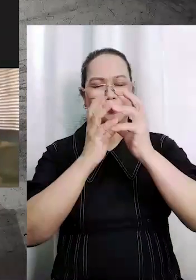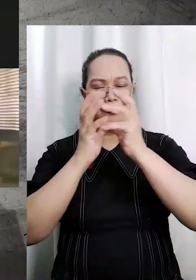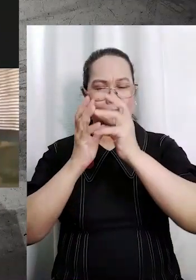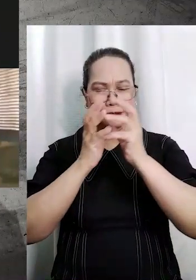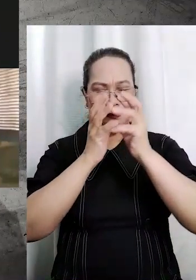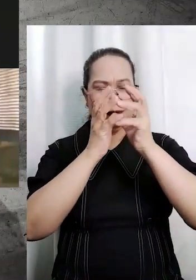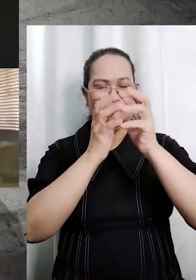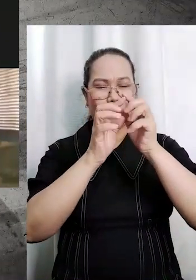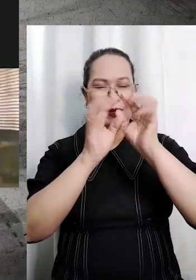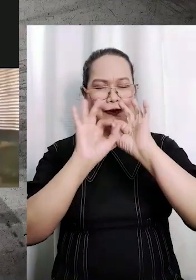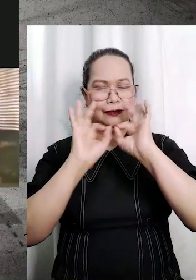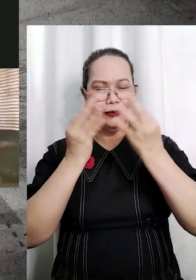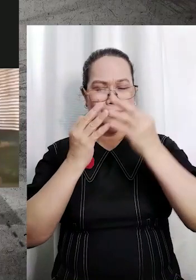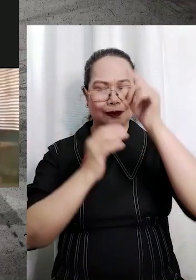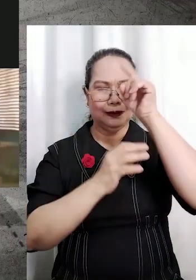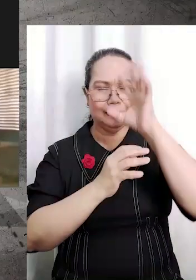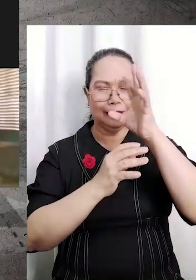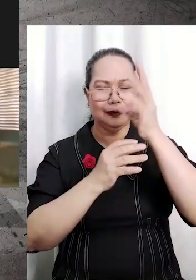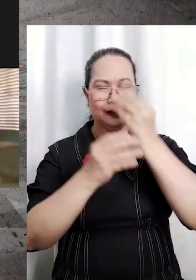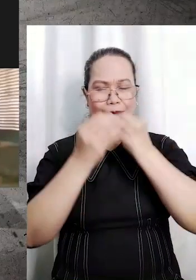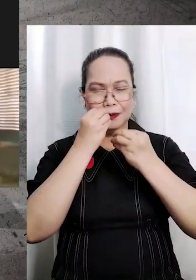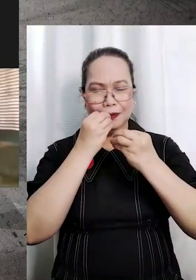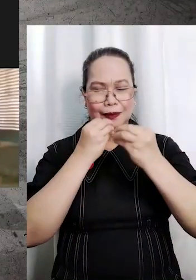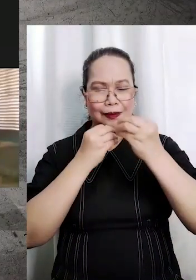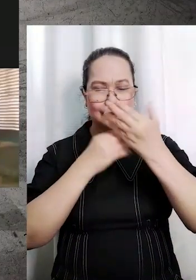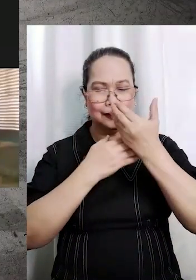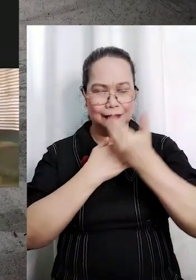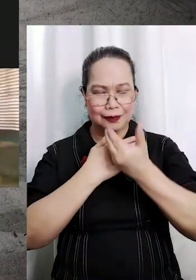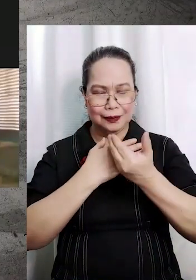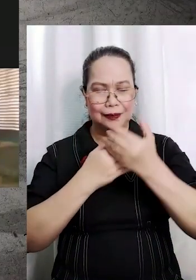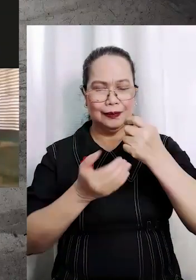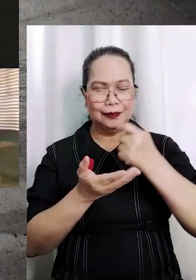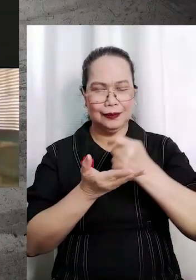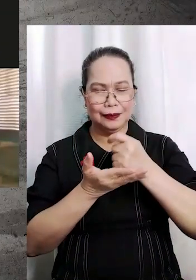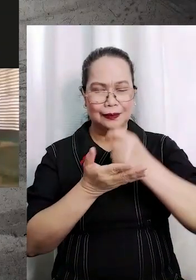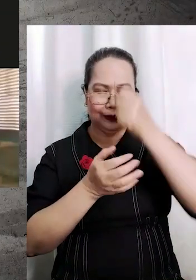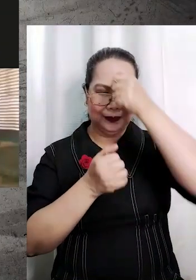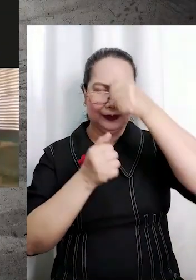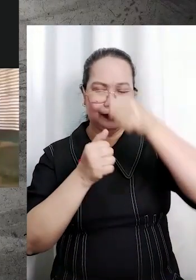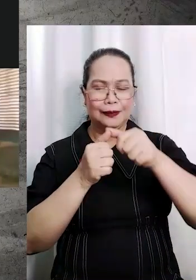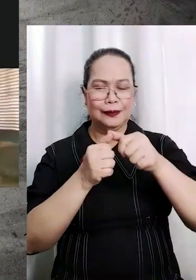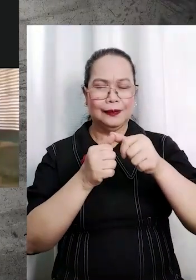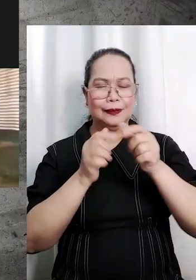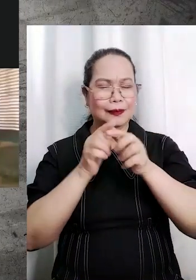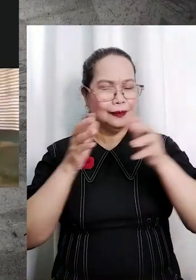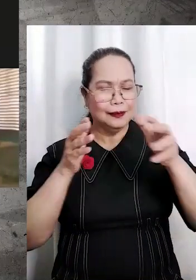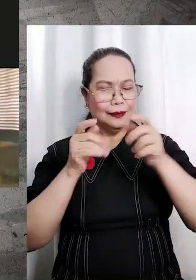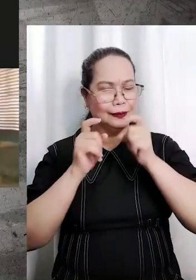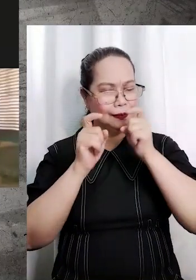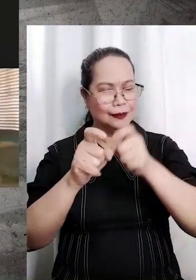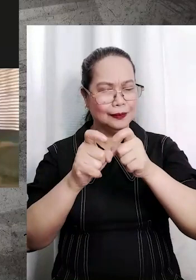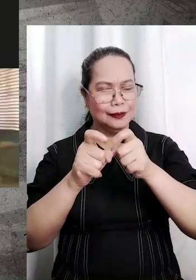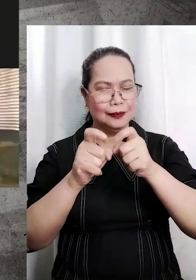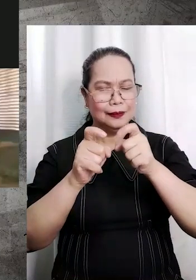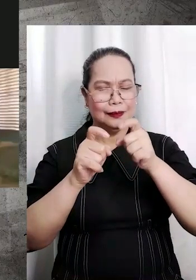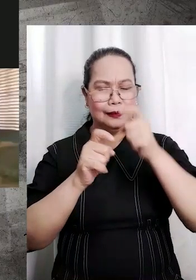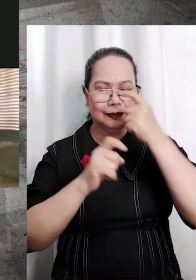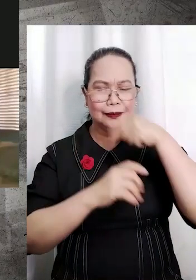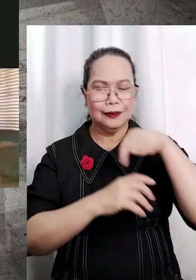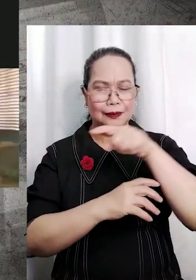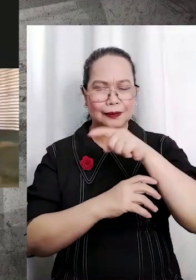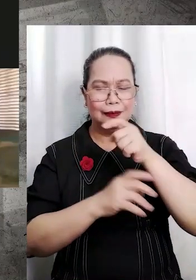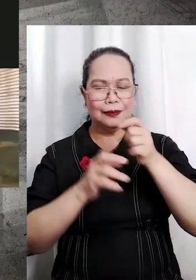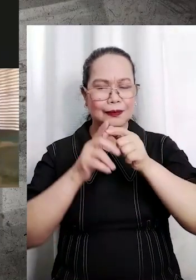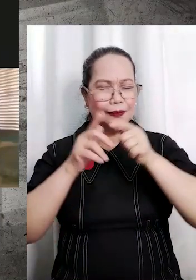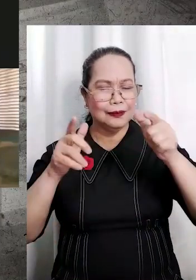as a family of God to partake of these elements in remembrance of the greatest gift that we have ever